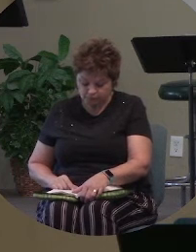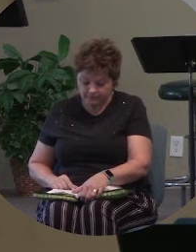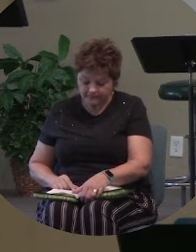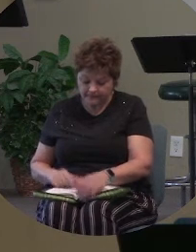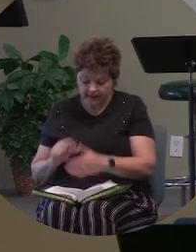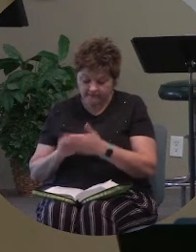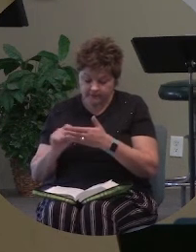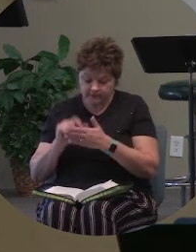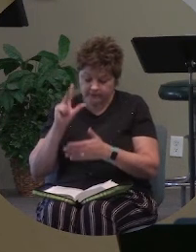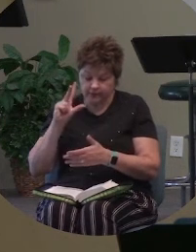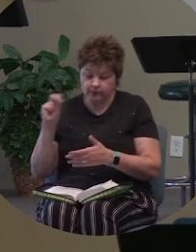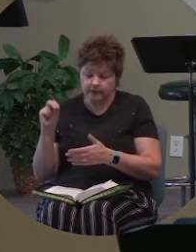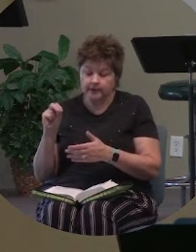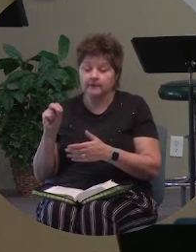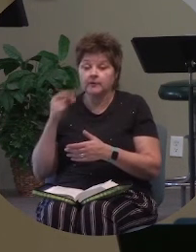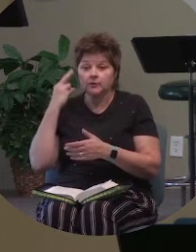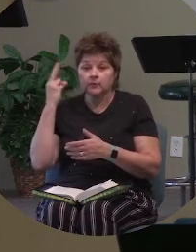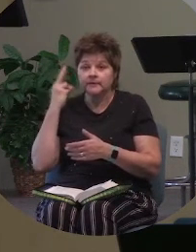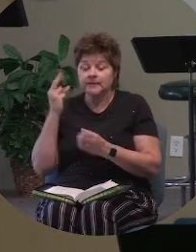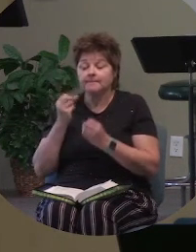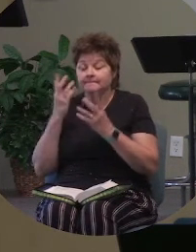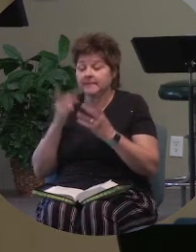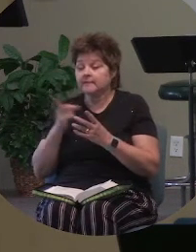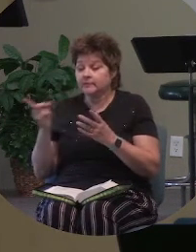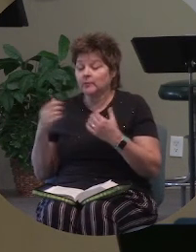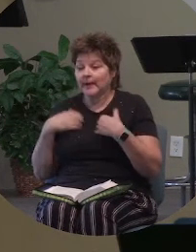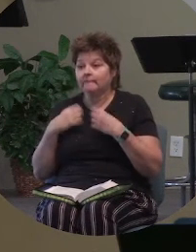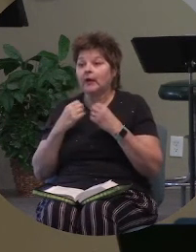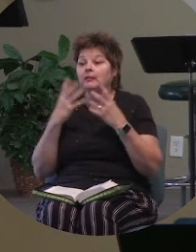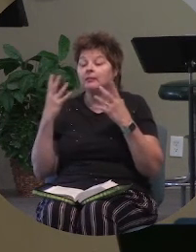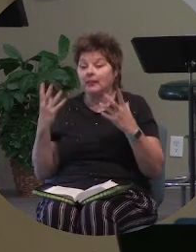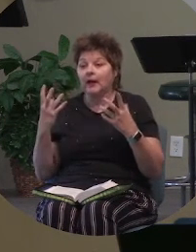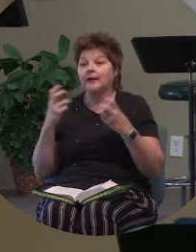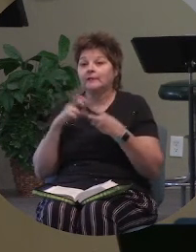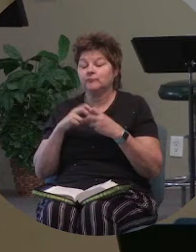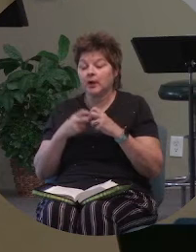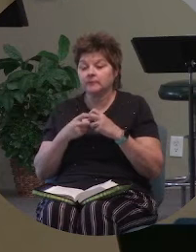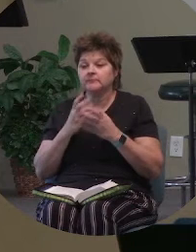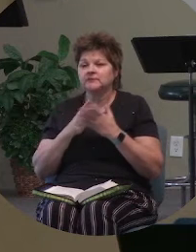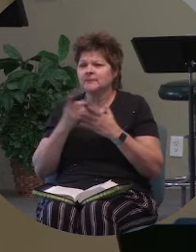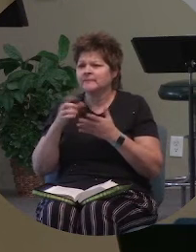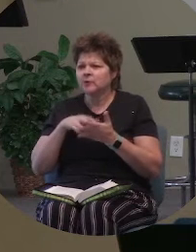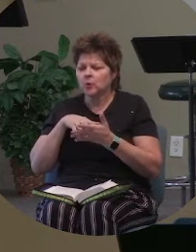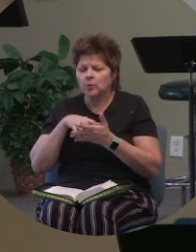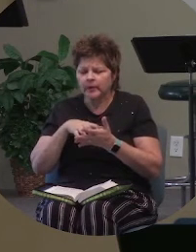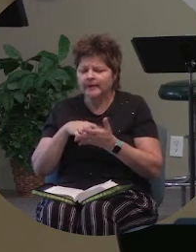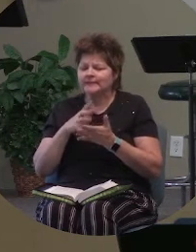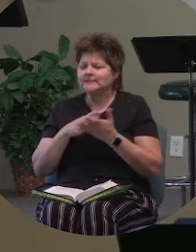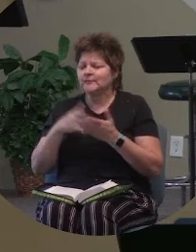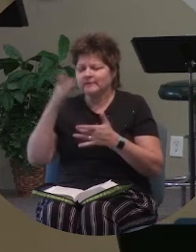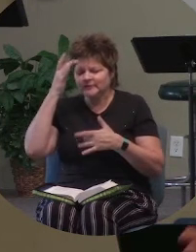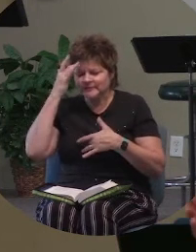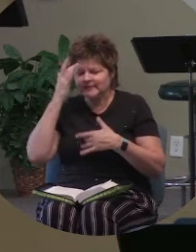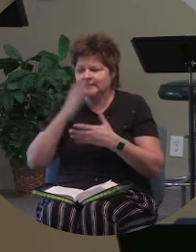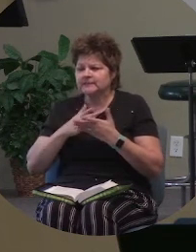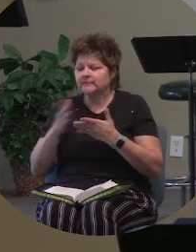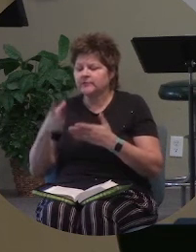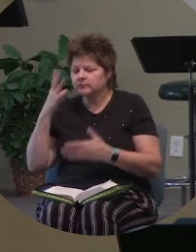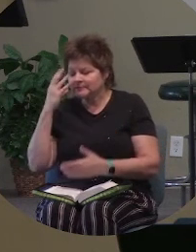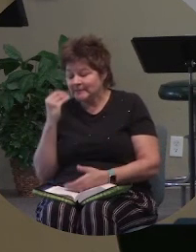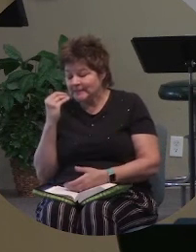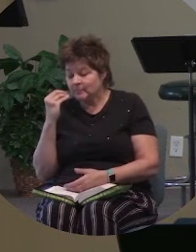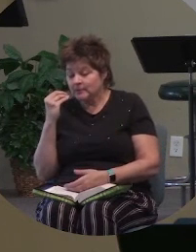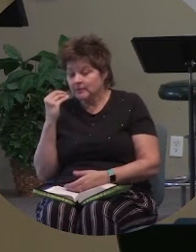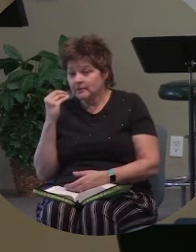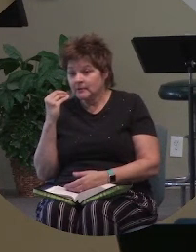Verse 30, for this is the reason many of you have a lot of problems. Some of you are weak. Some of you are sick. Some of you sleep.